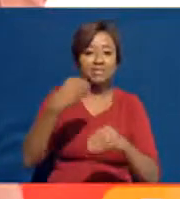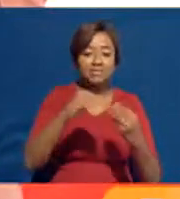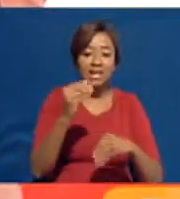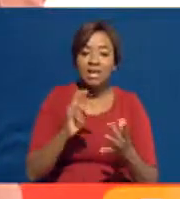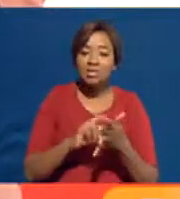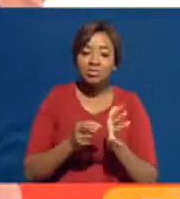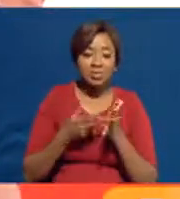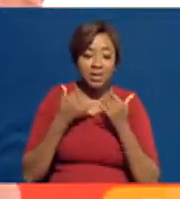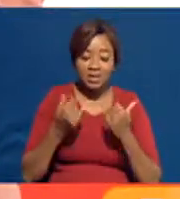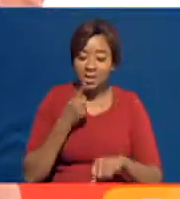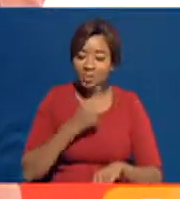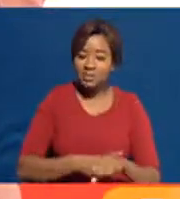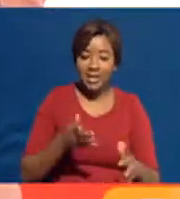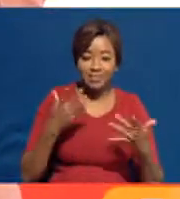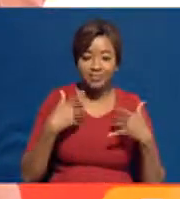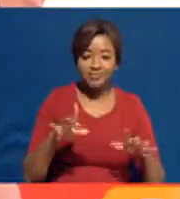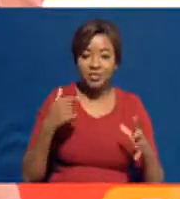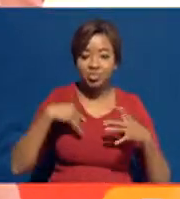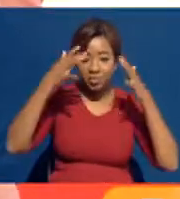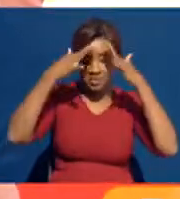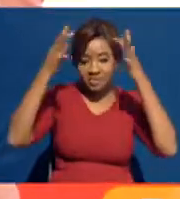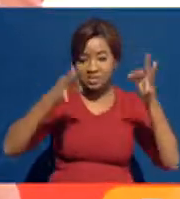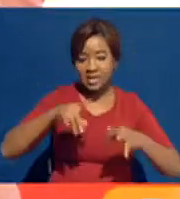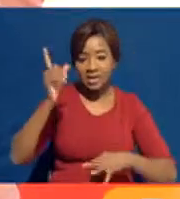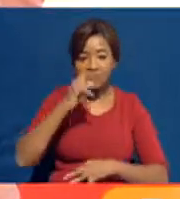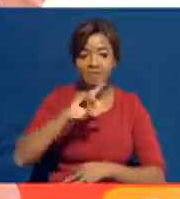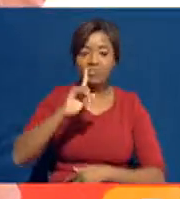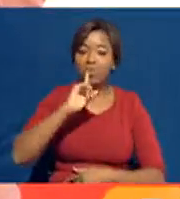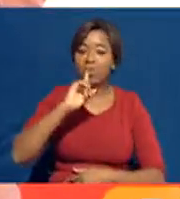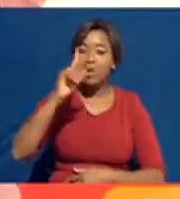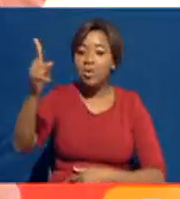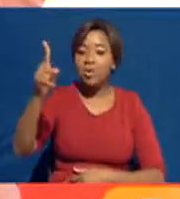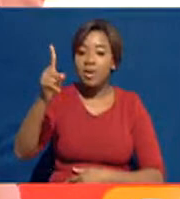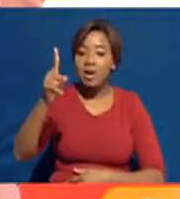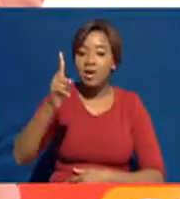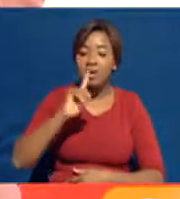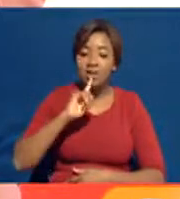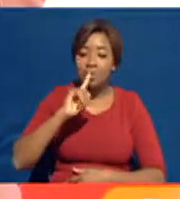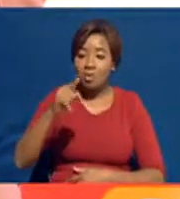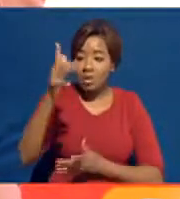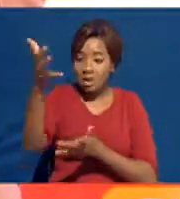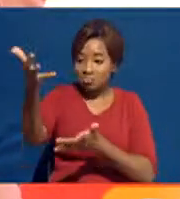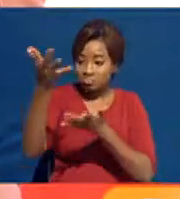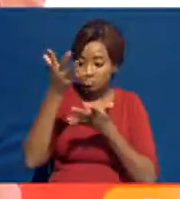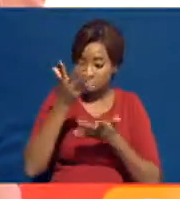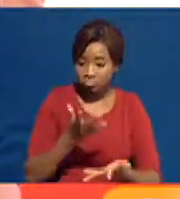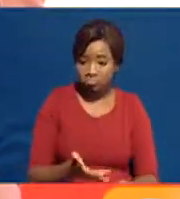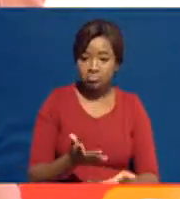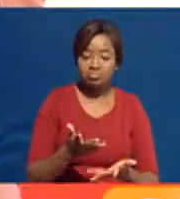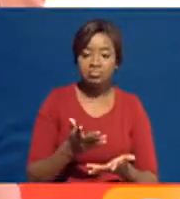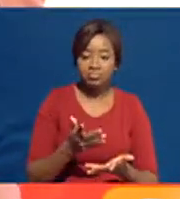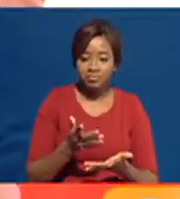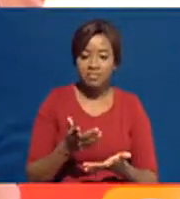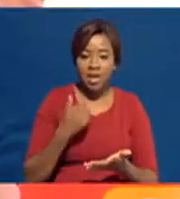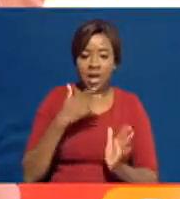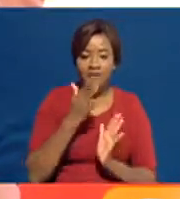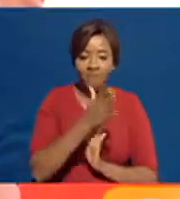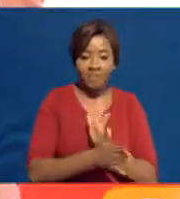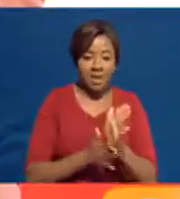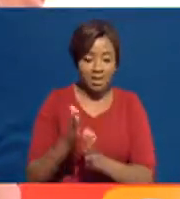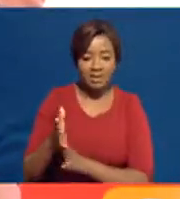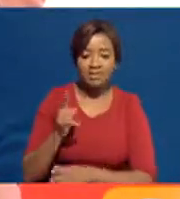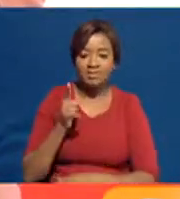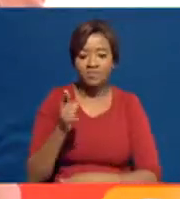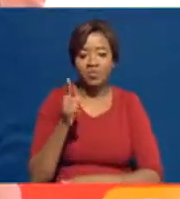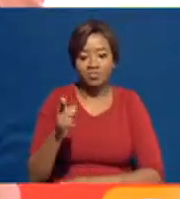imeisha. Tumeamua katika baraza la mawaziri juzi ya kwamba sasa tumeweka mpango ya kuagiza